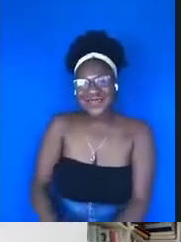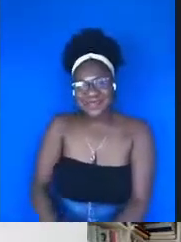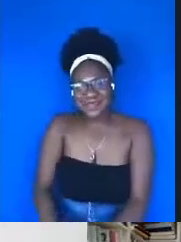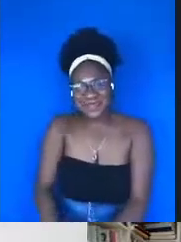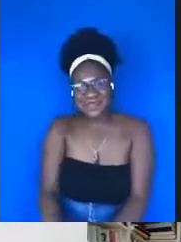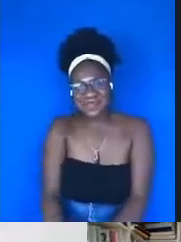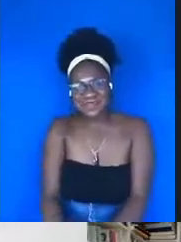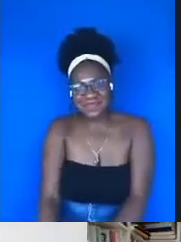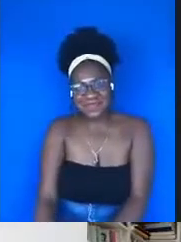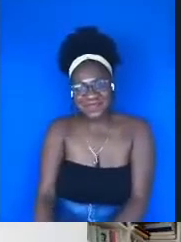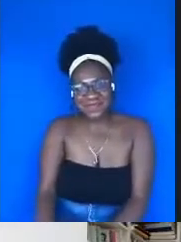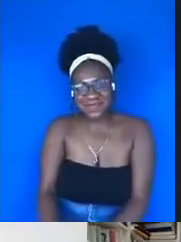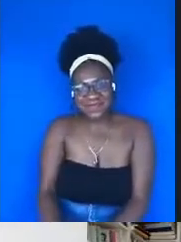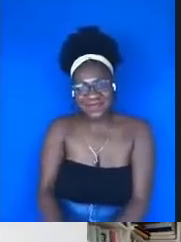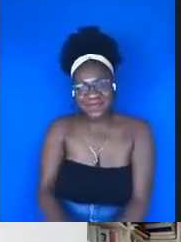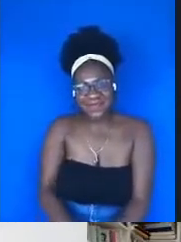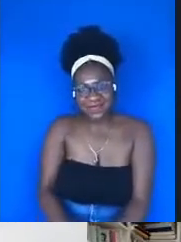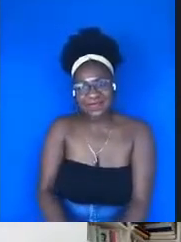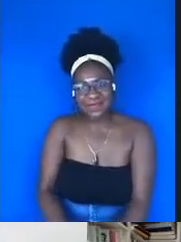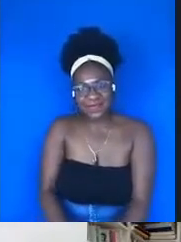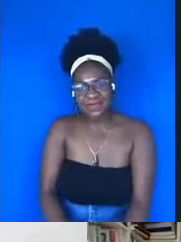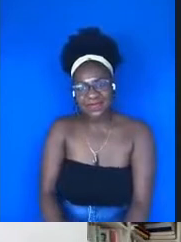what you've wrought, because it's sort of like,